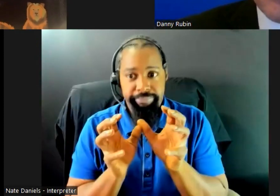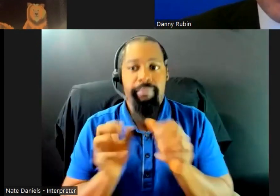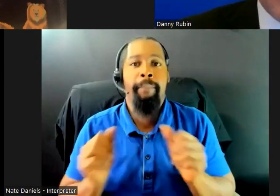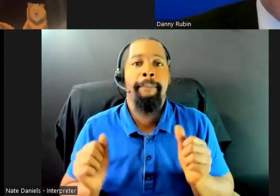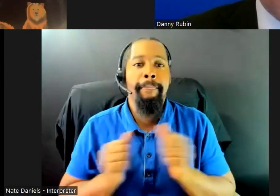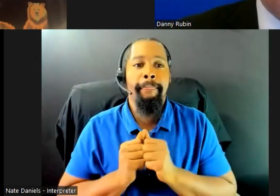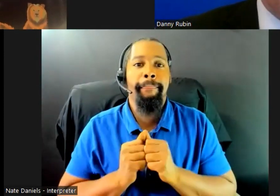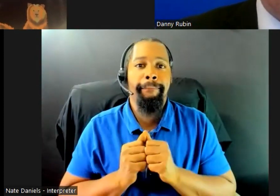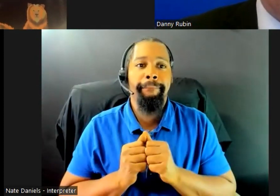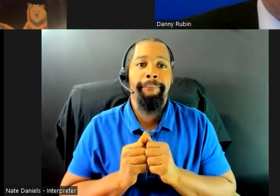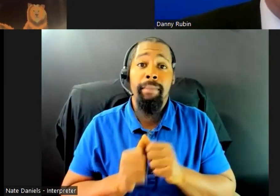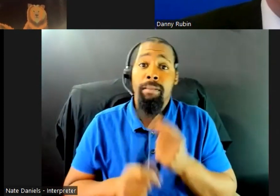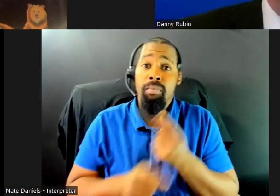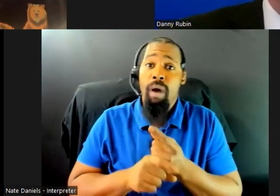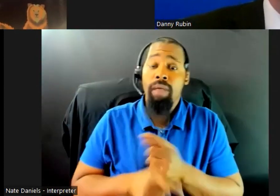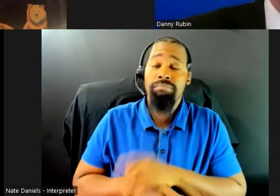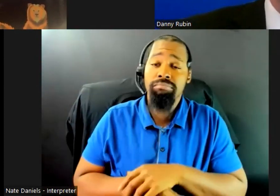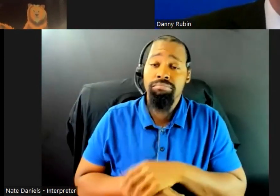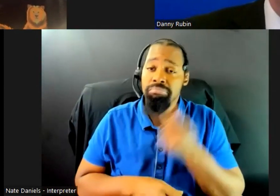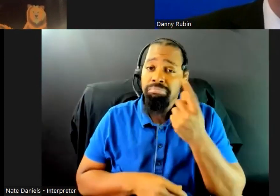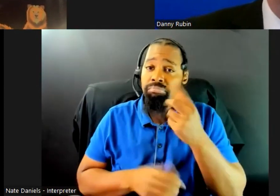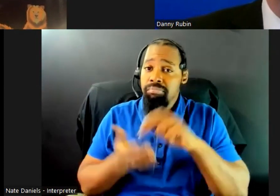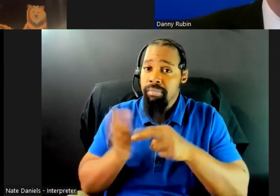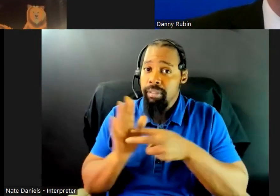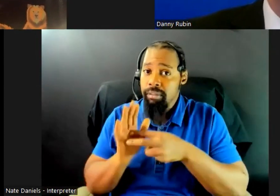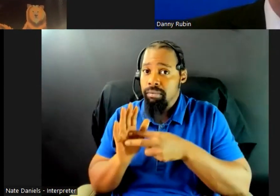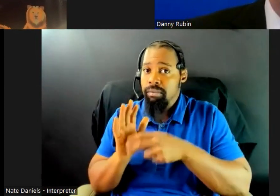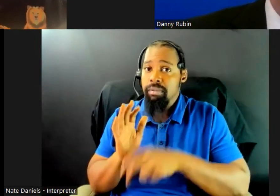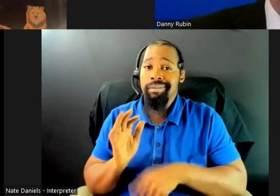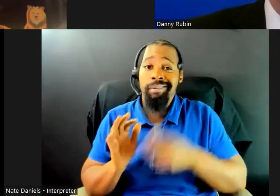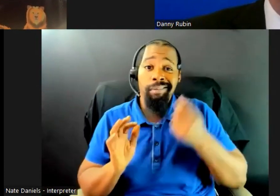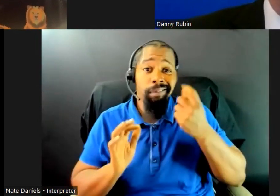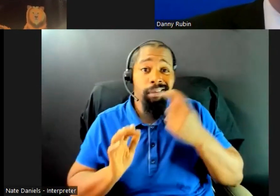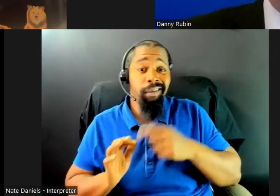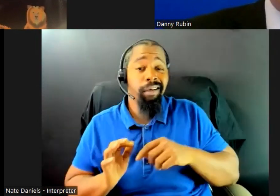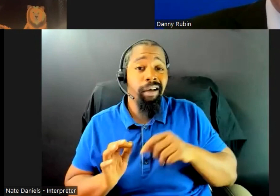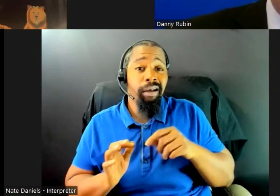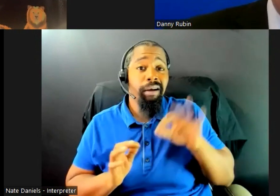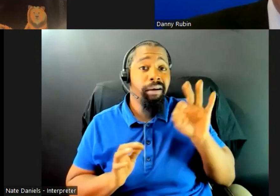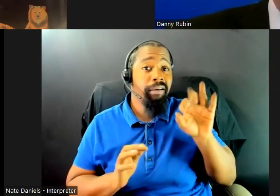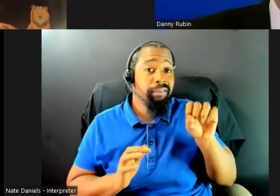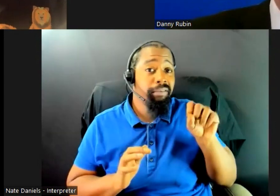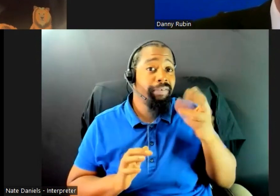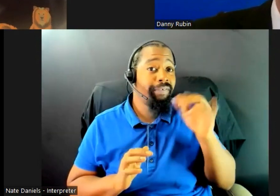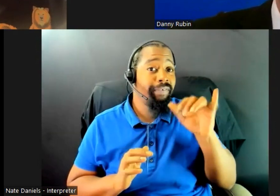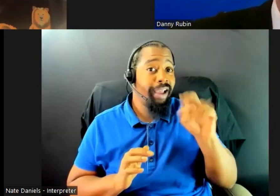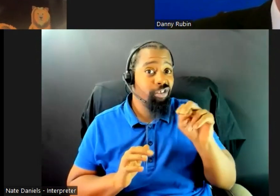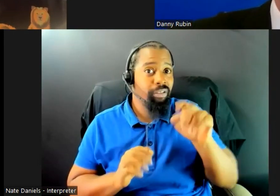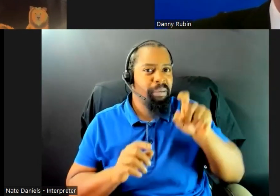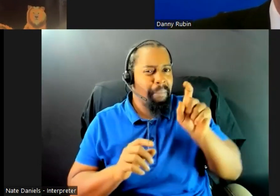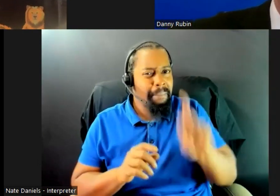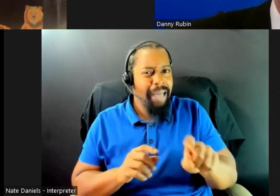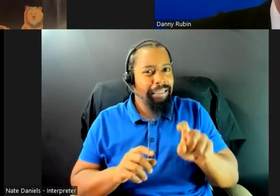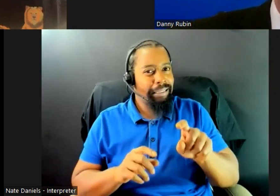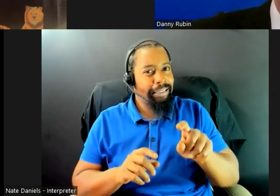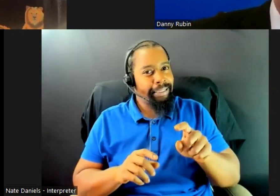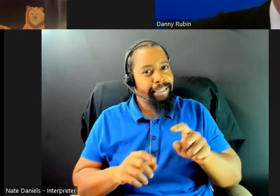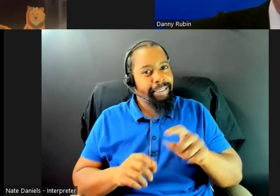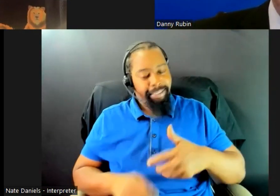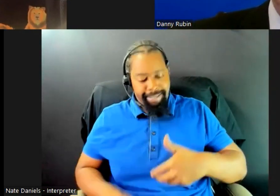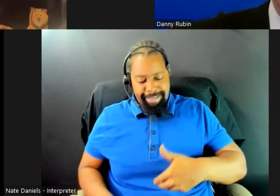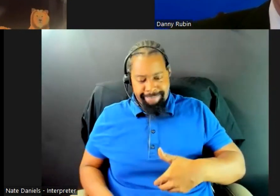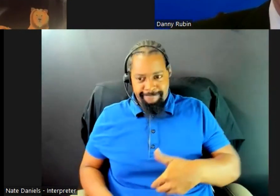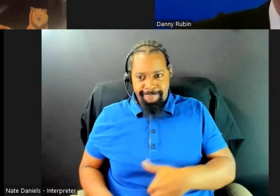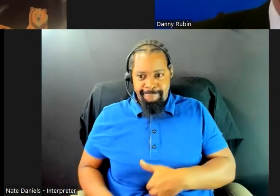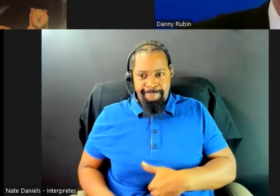from your gut, because if you don't feel it, nobody else will. Mm. If it doesn't excite you, it won't excite anyone.